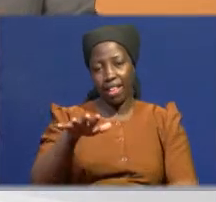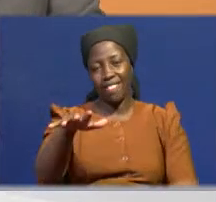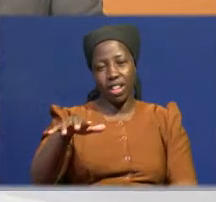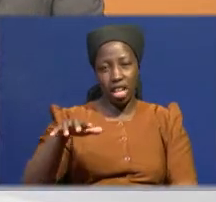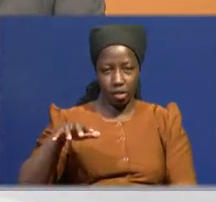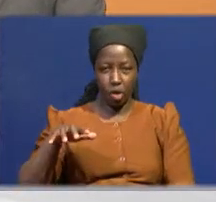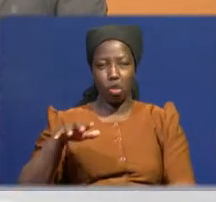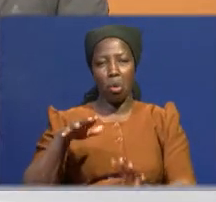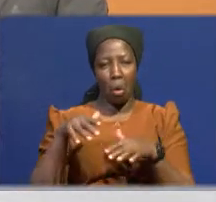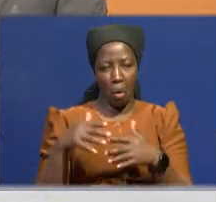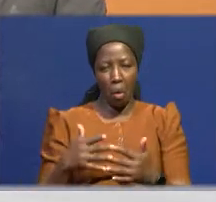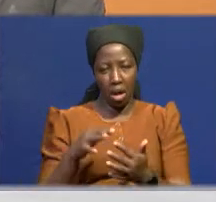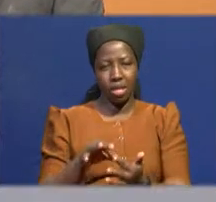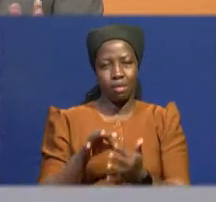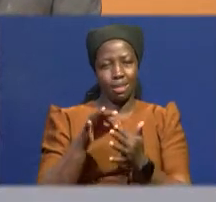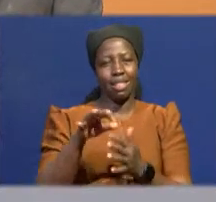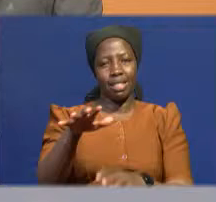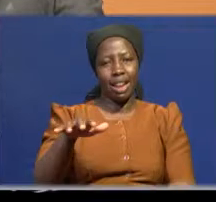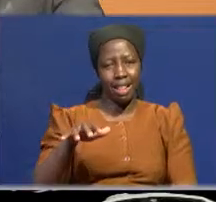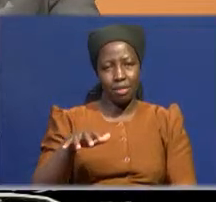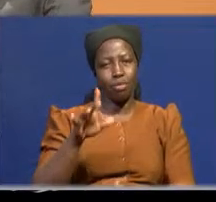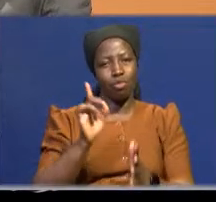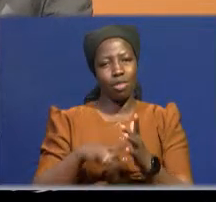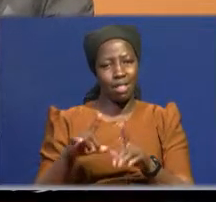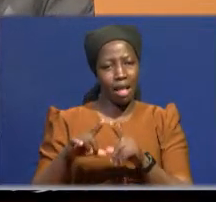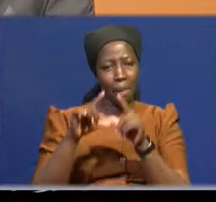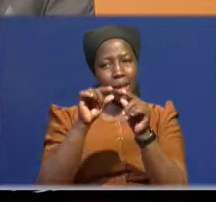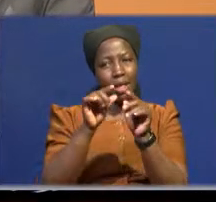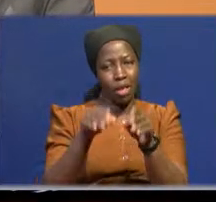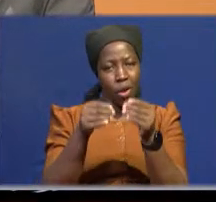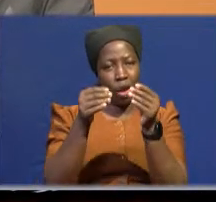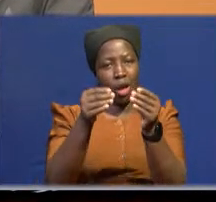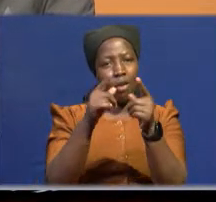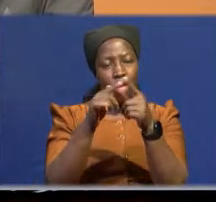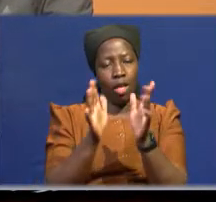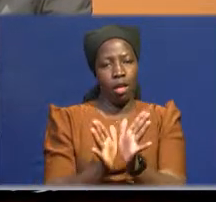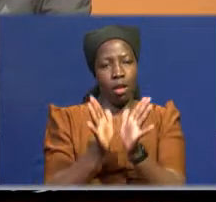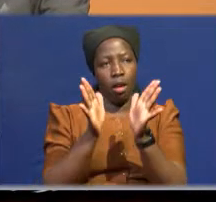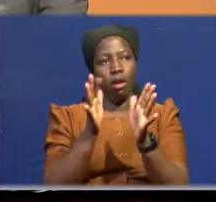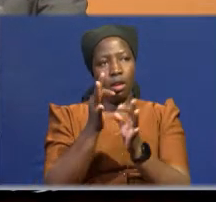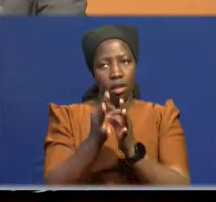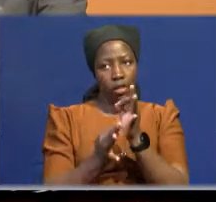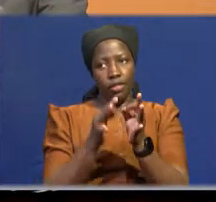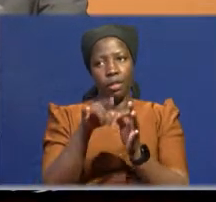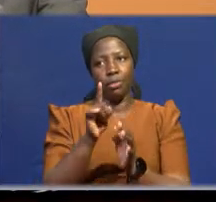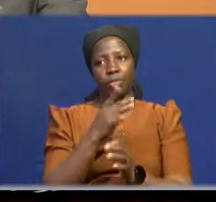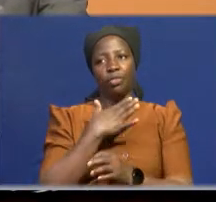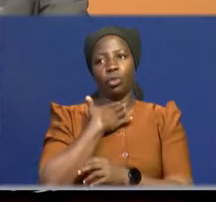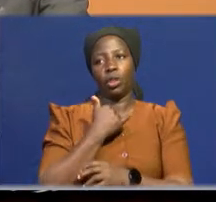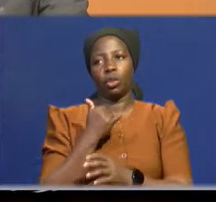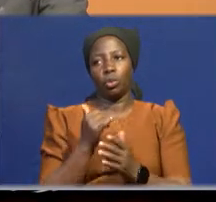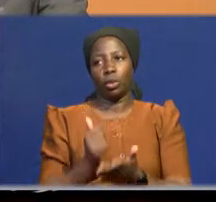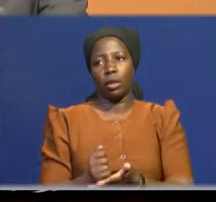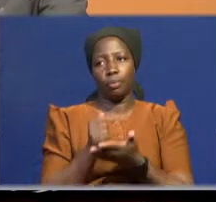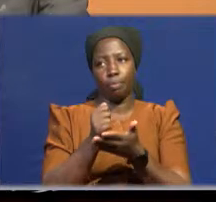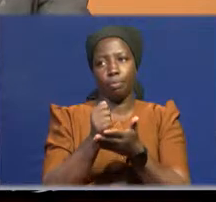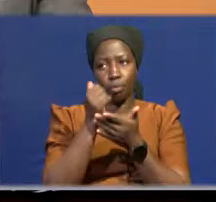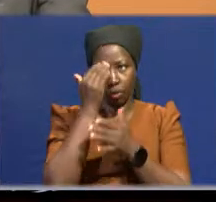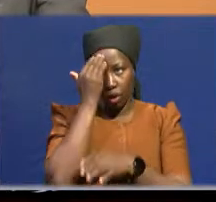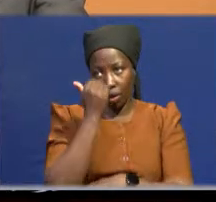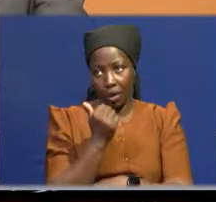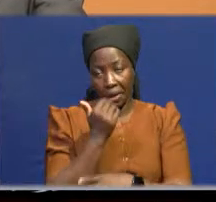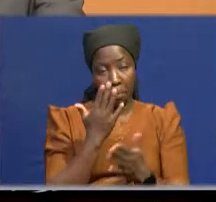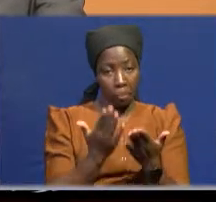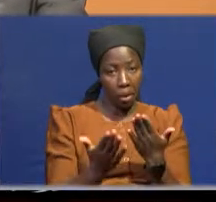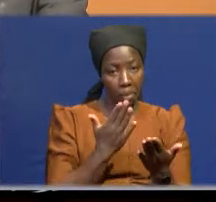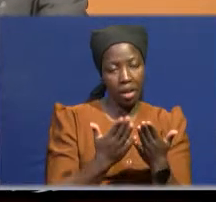some, especially in transport. What's a message you give to the public if they really would like to help? Because they